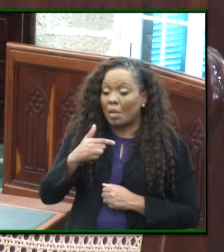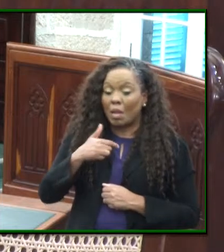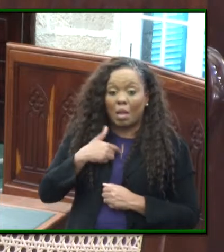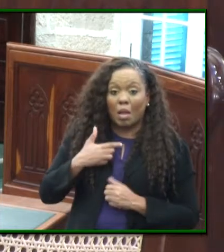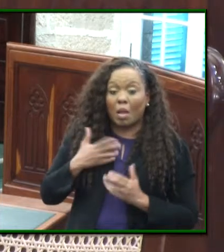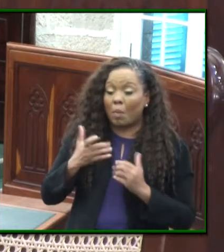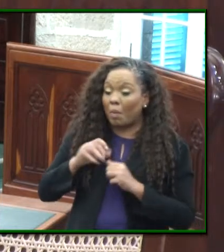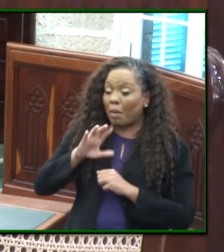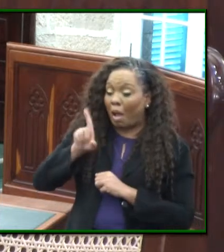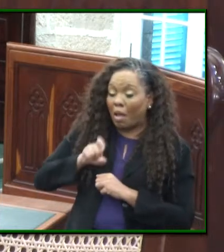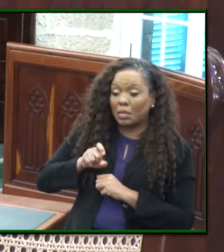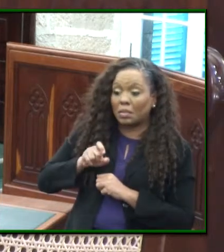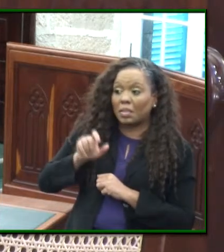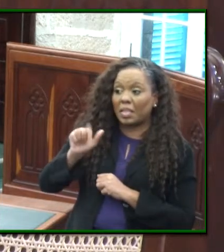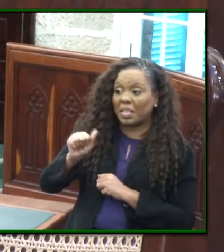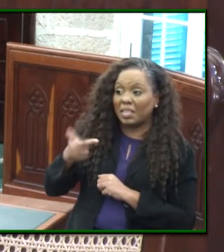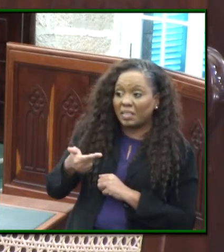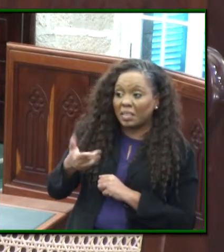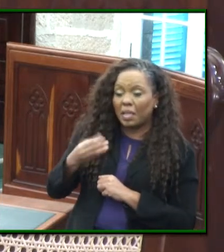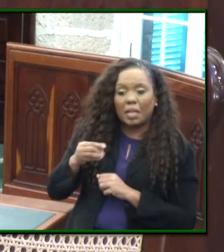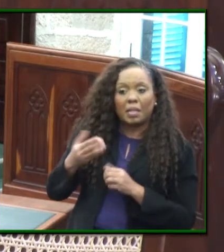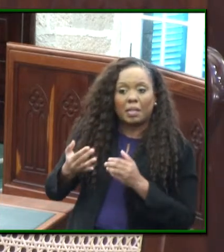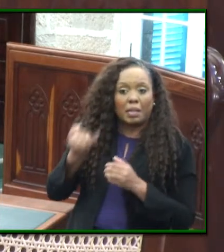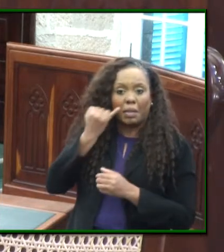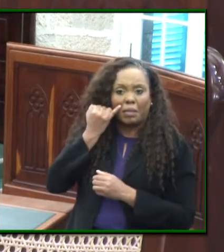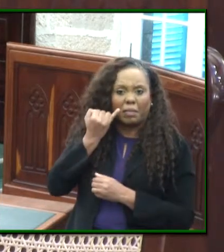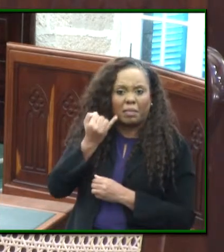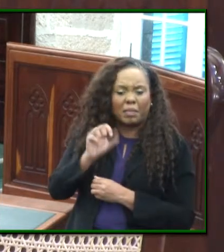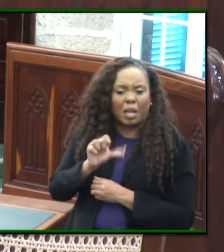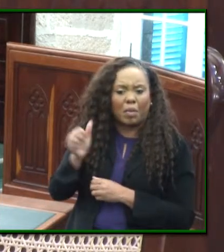as well. Thank you, sir.